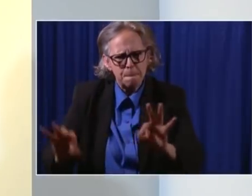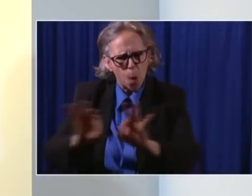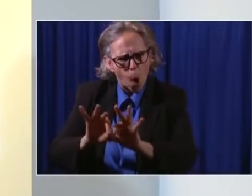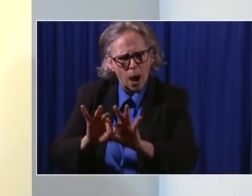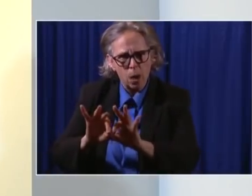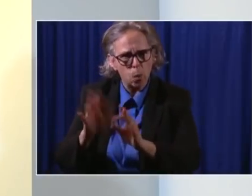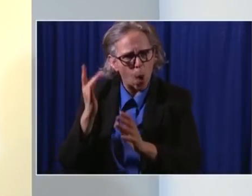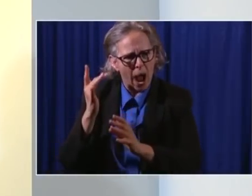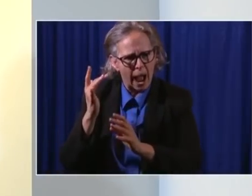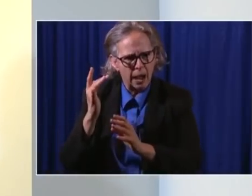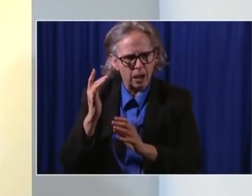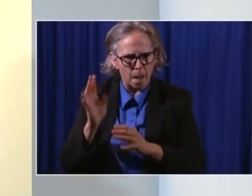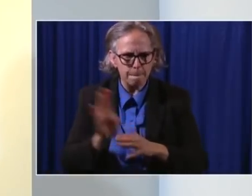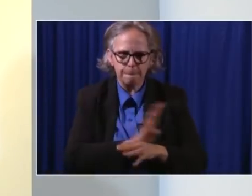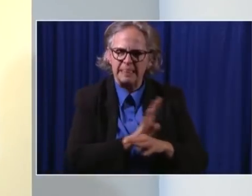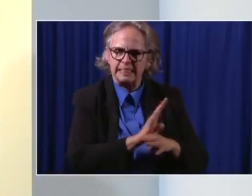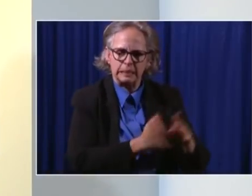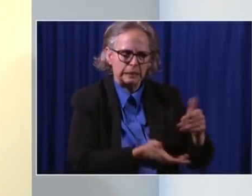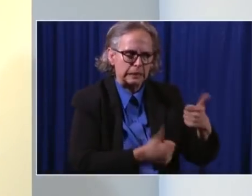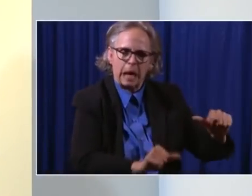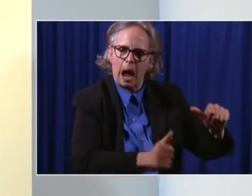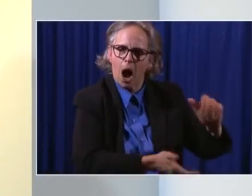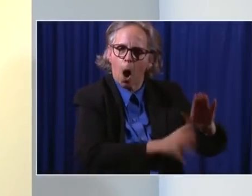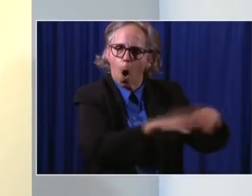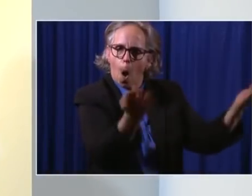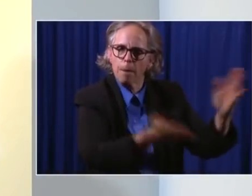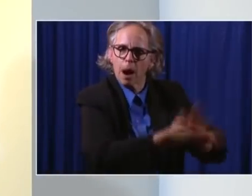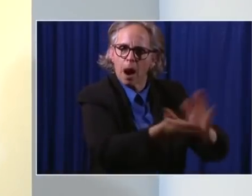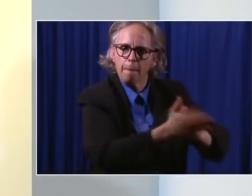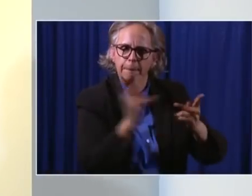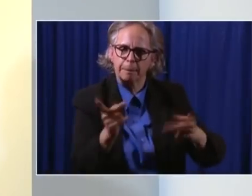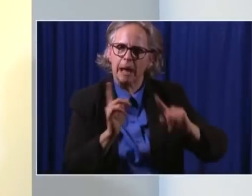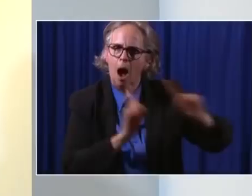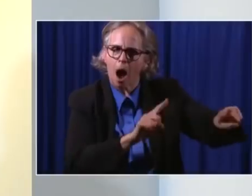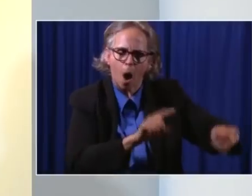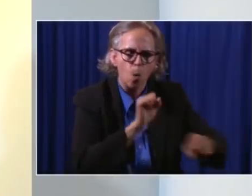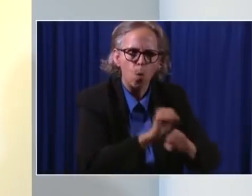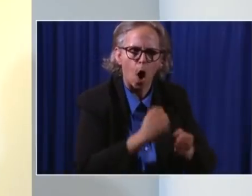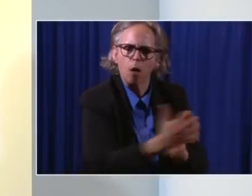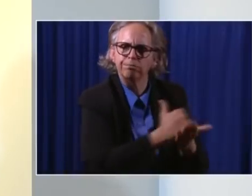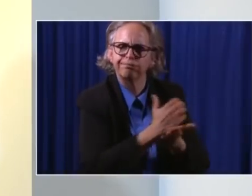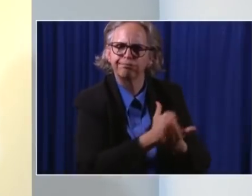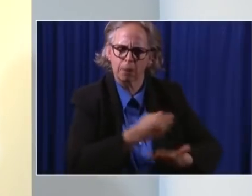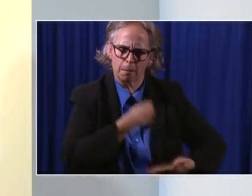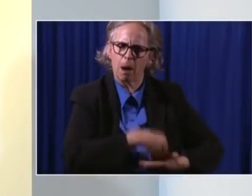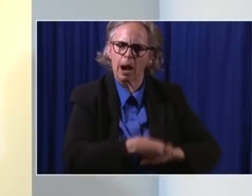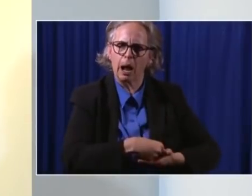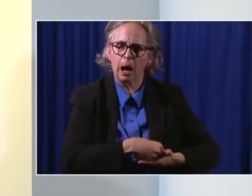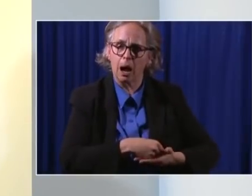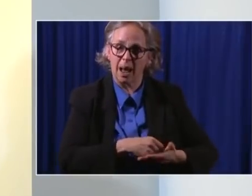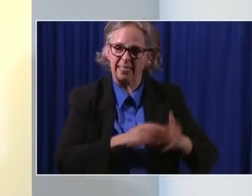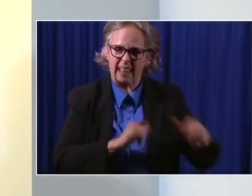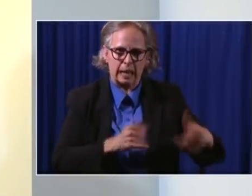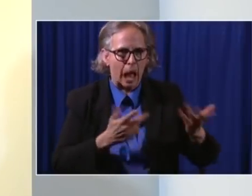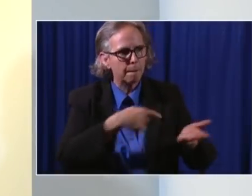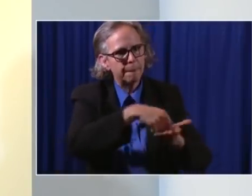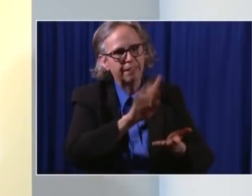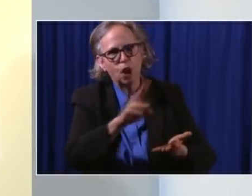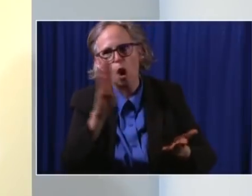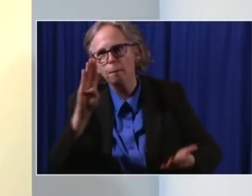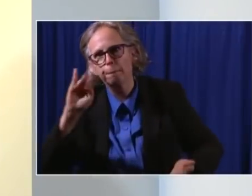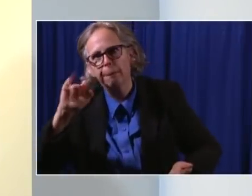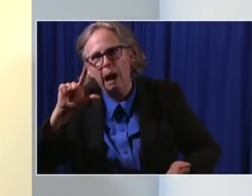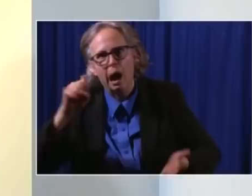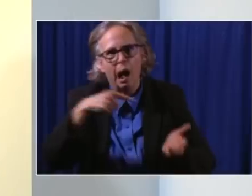to keep those jobs available for people, because a job is the way you pay your mortgage, the way you pay your rent, the way you take care of your family, the way